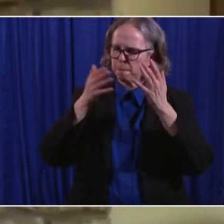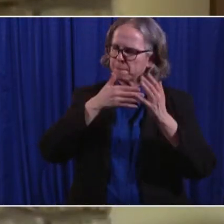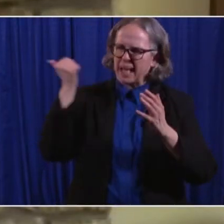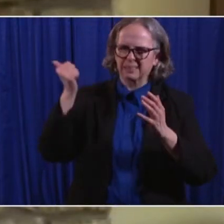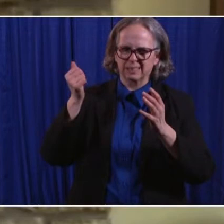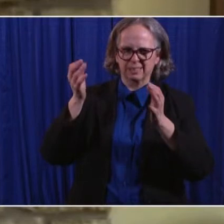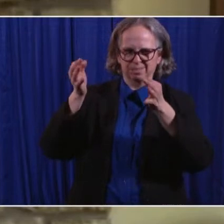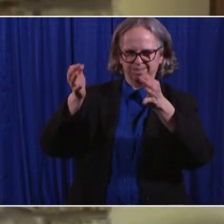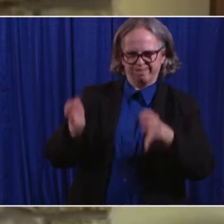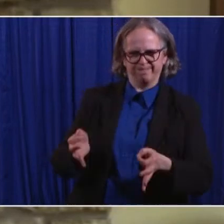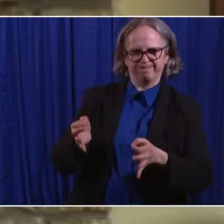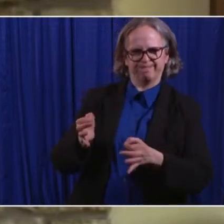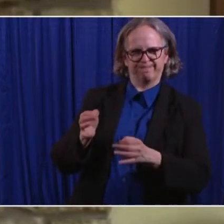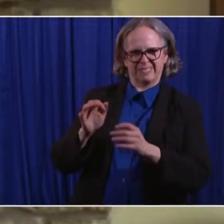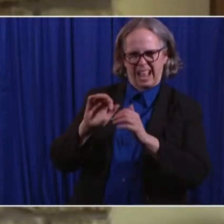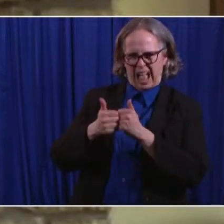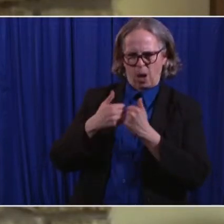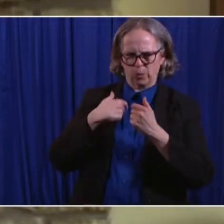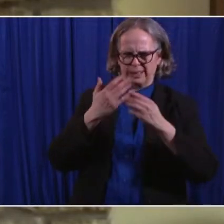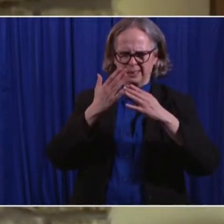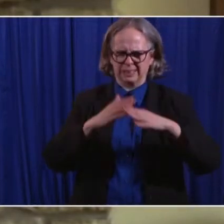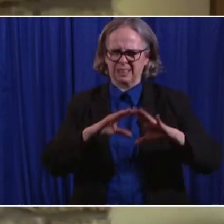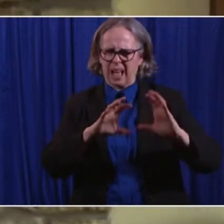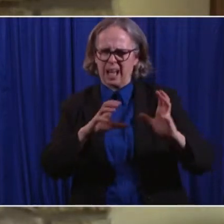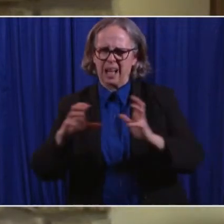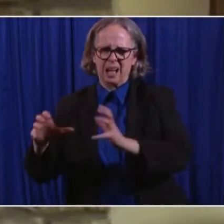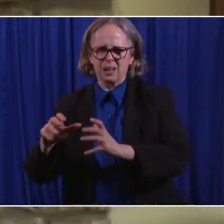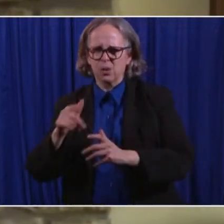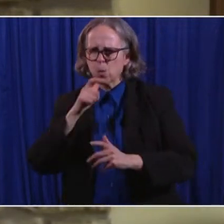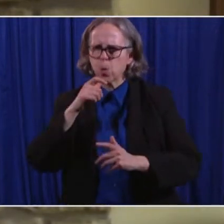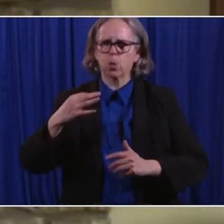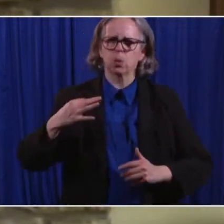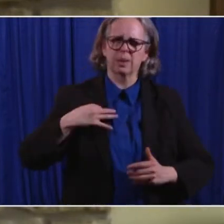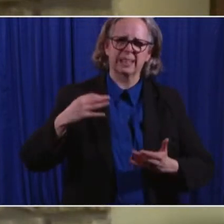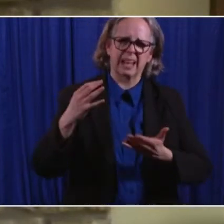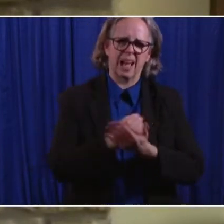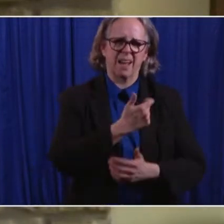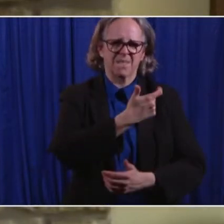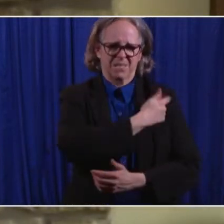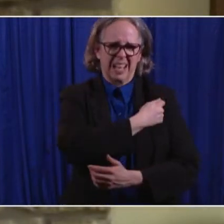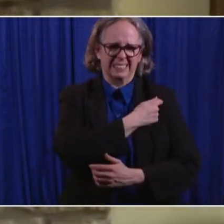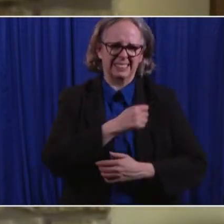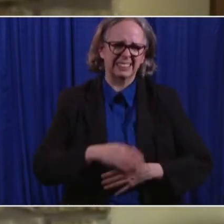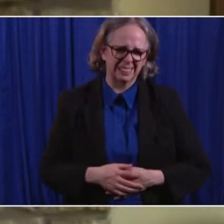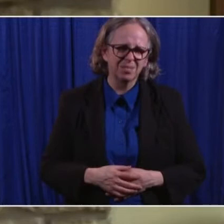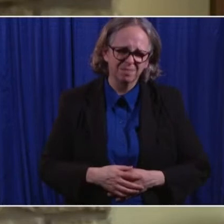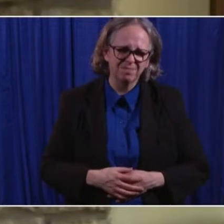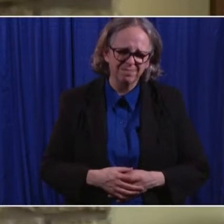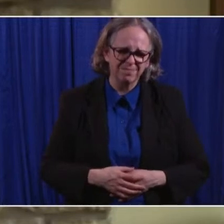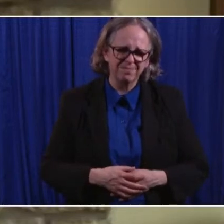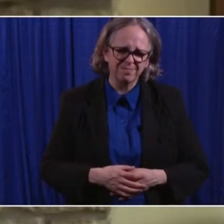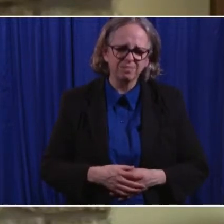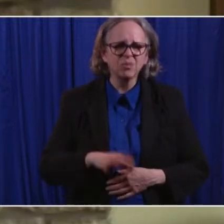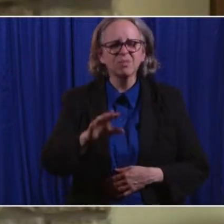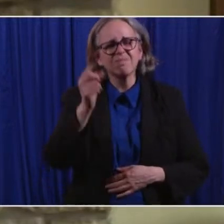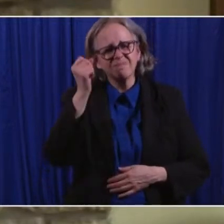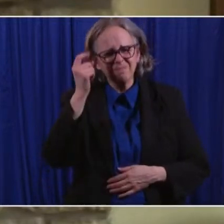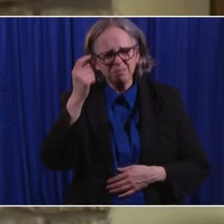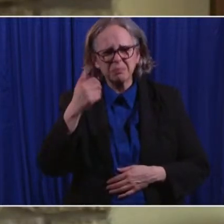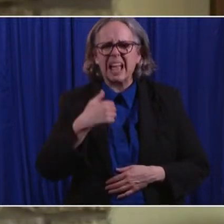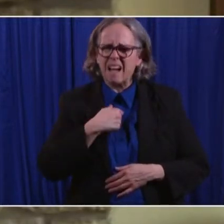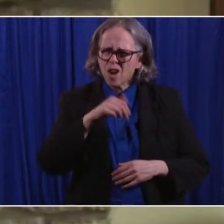indicator. And we've made some groups that are below the age limit now